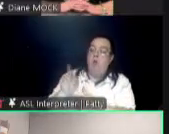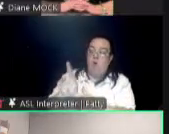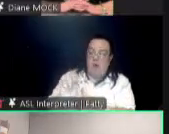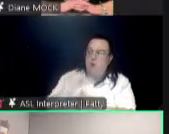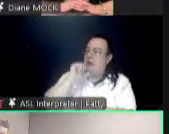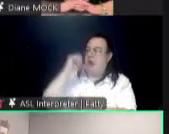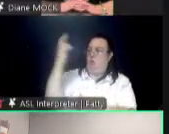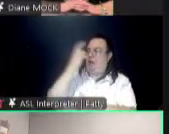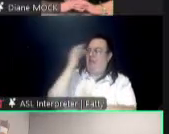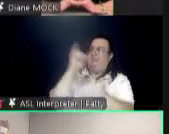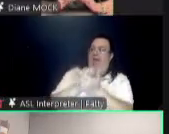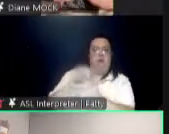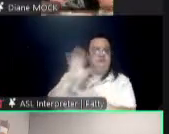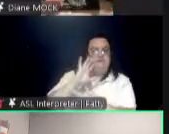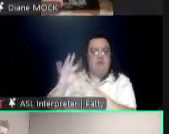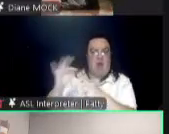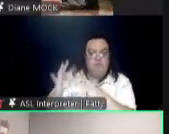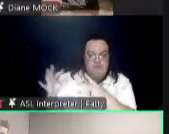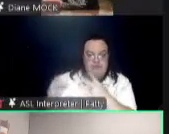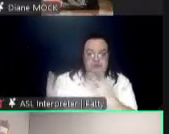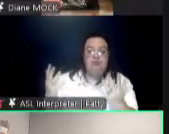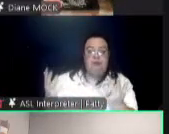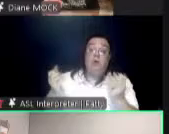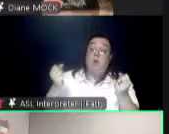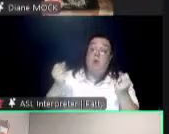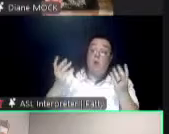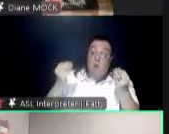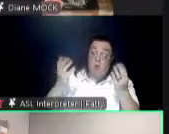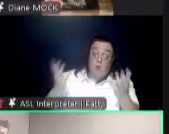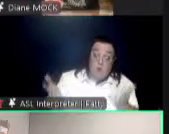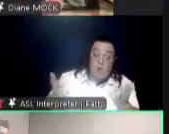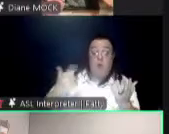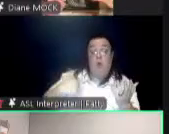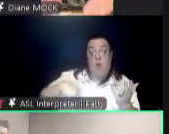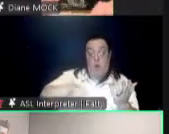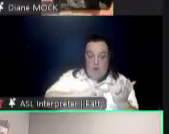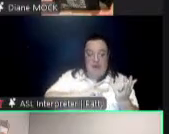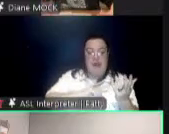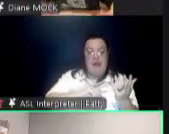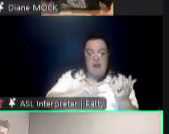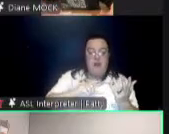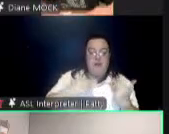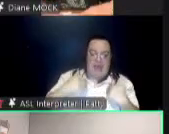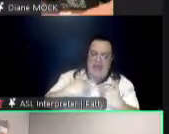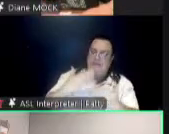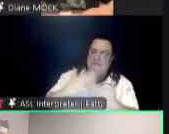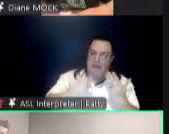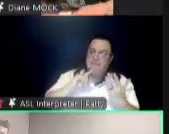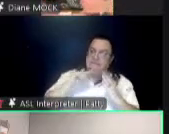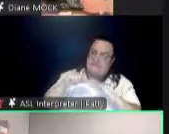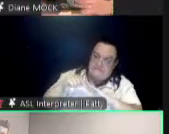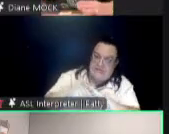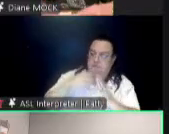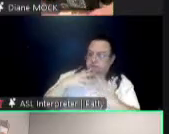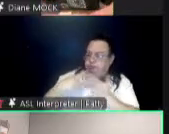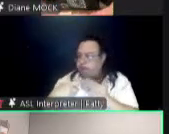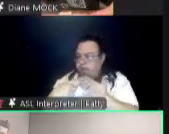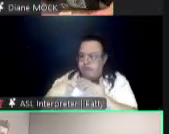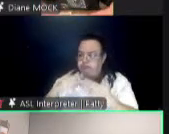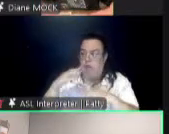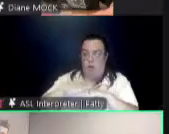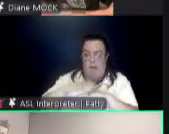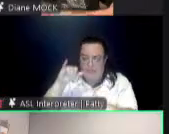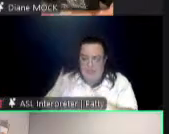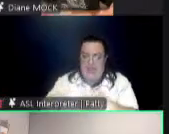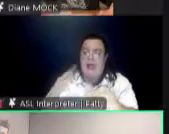option. So we've had some intense discussions about that and kind of did the